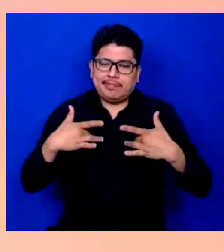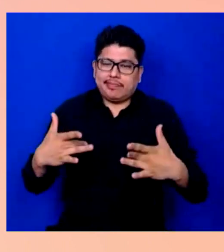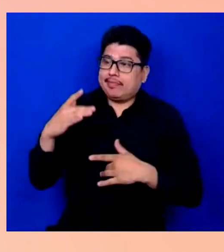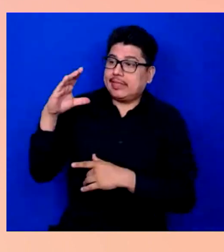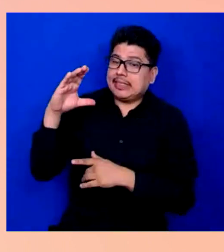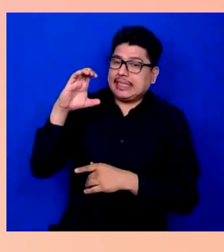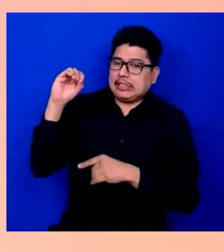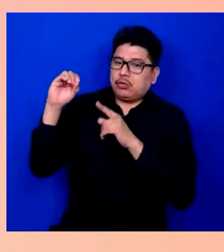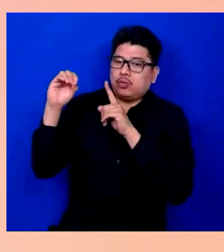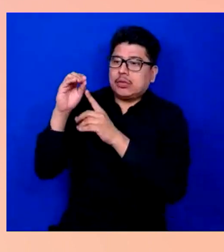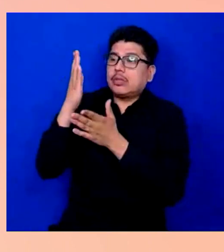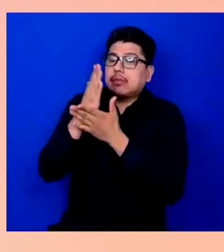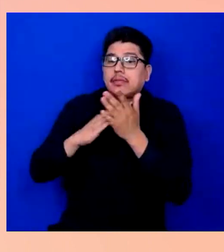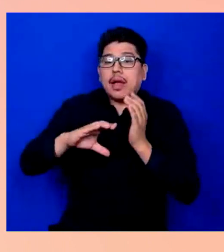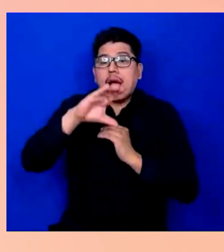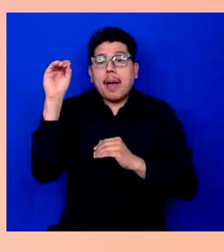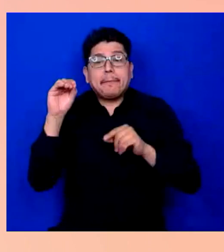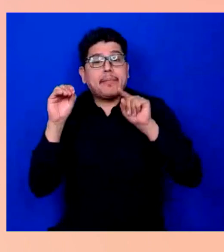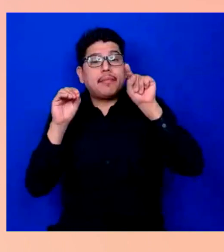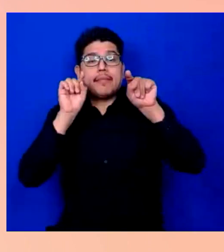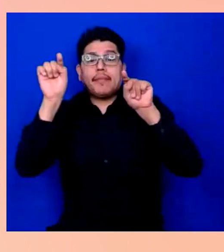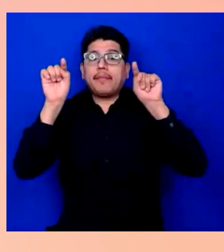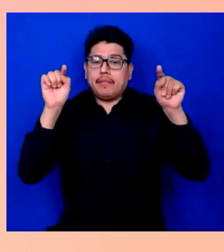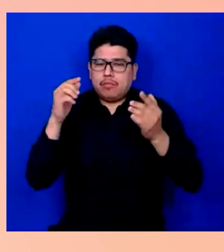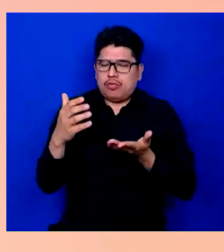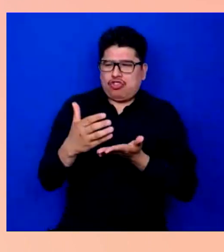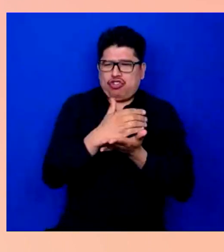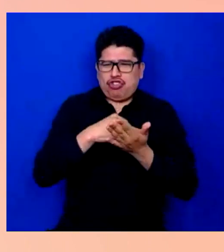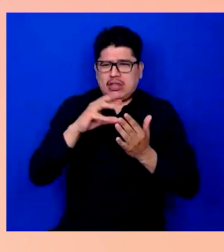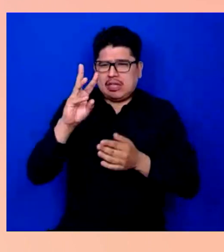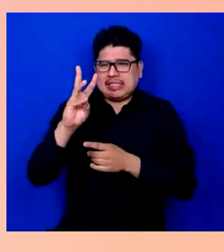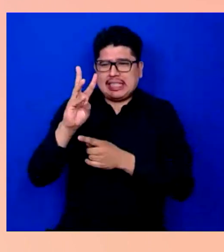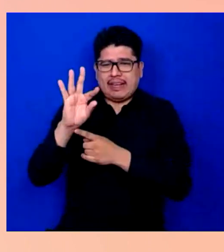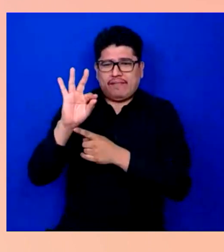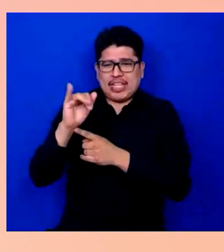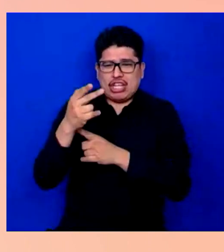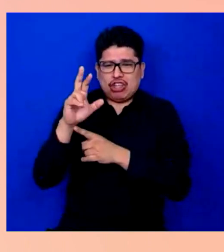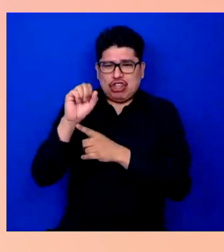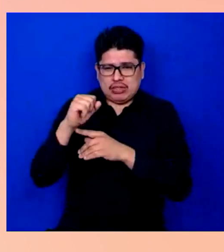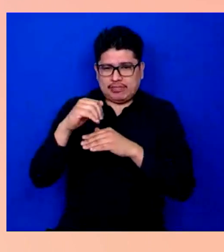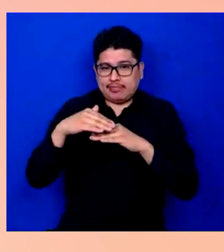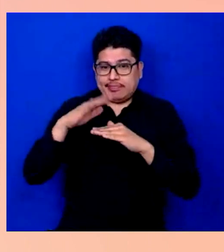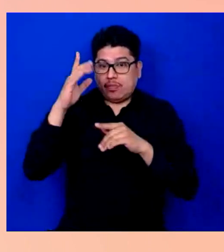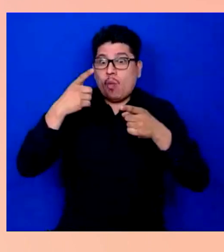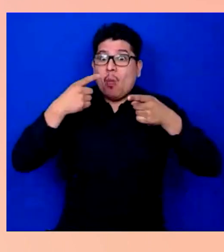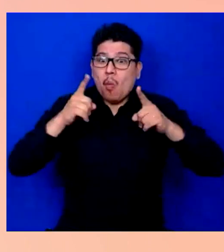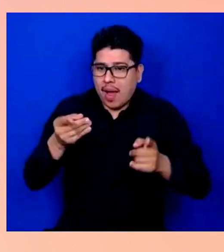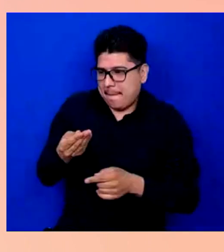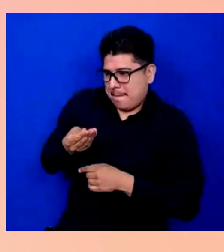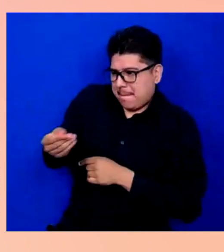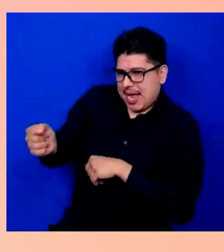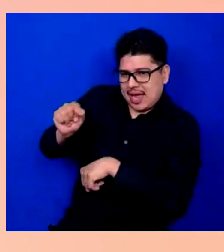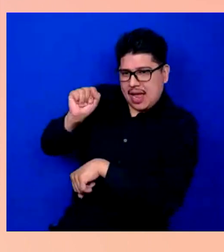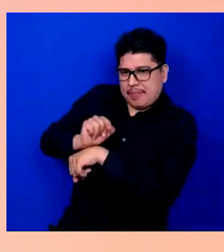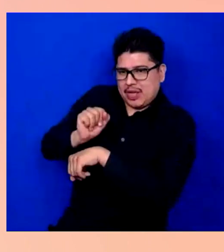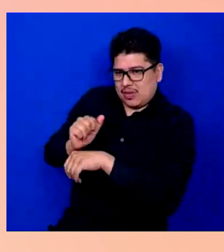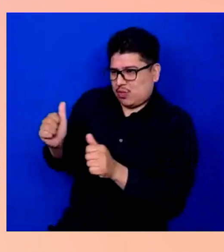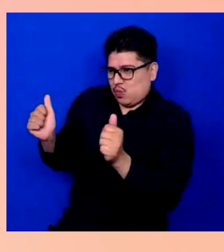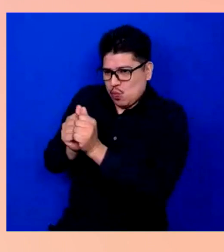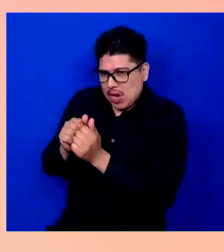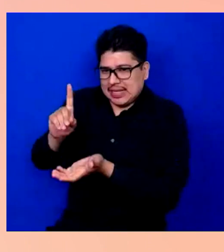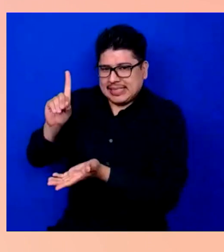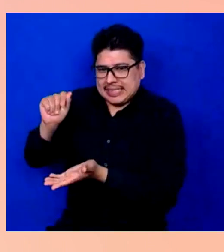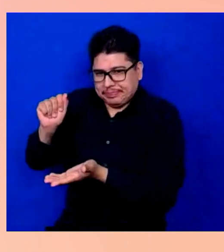companies will make six figures while paying their employees with disabilities pennies on the